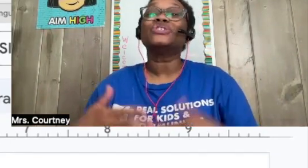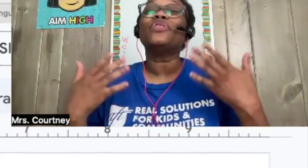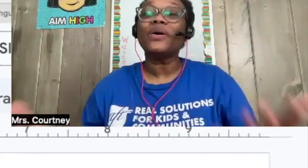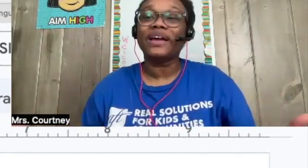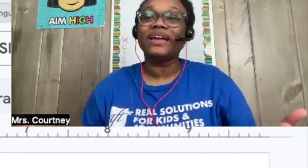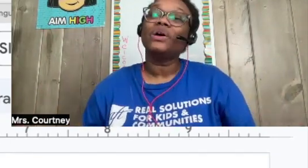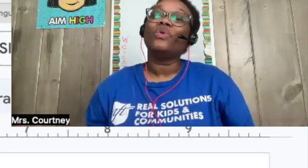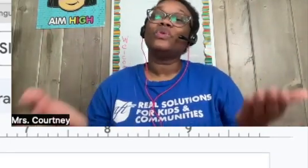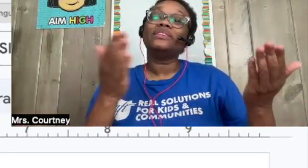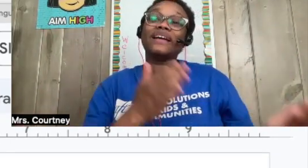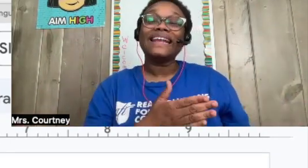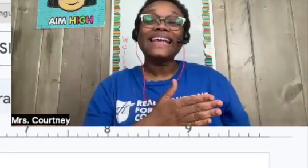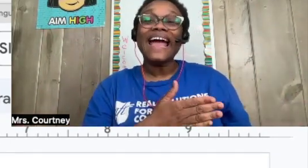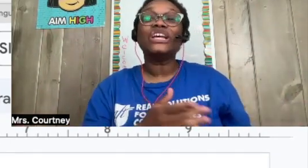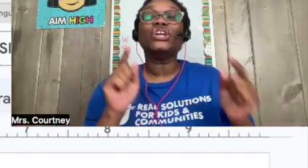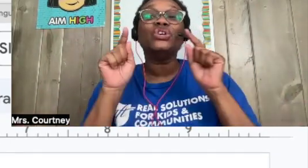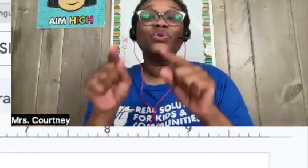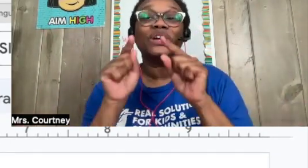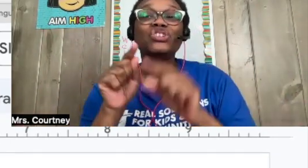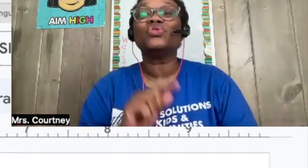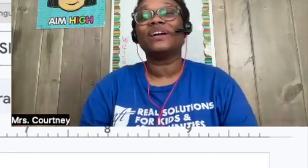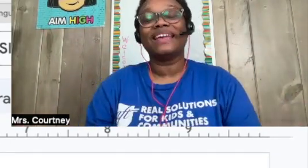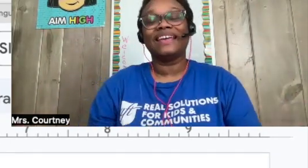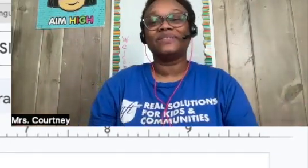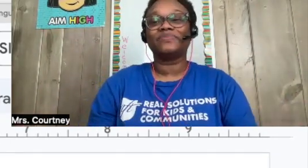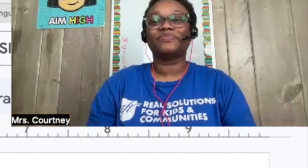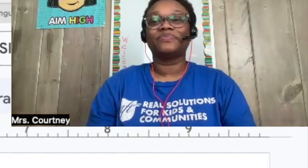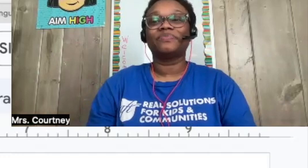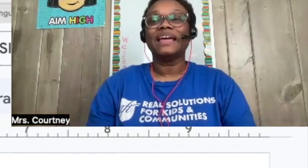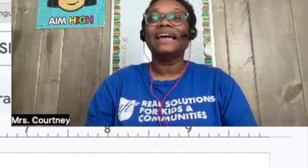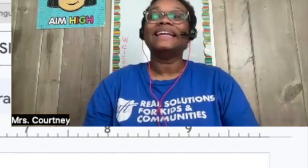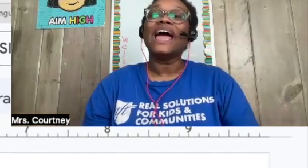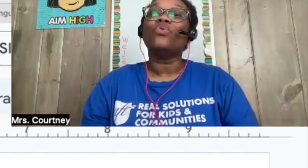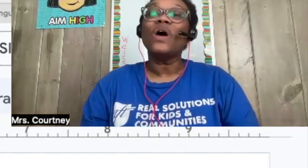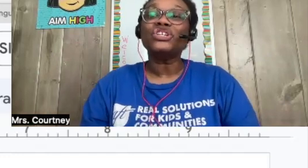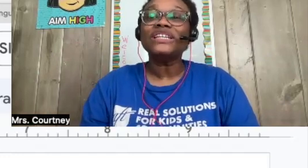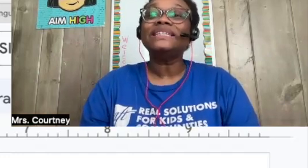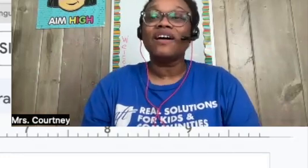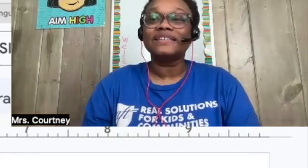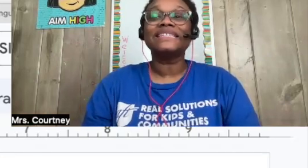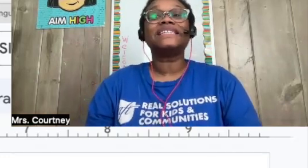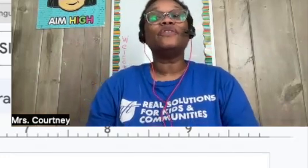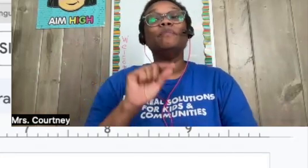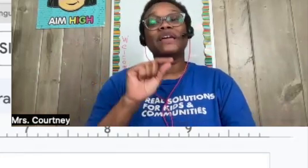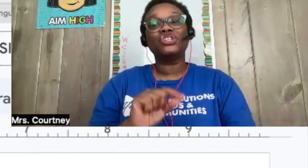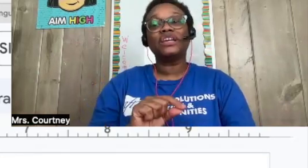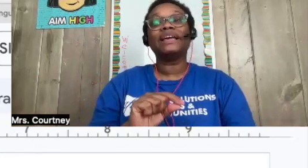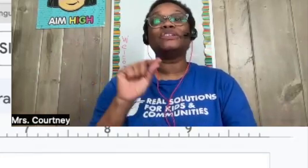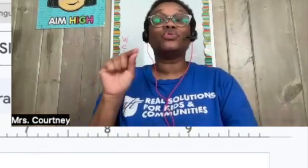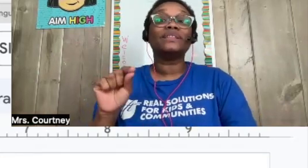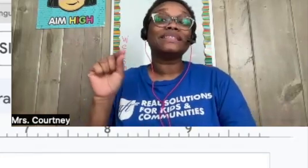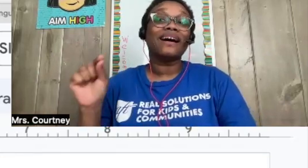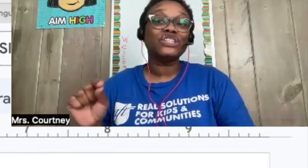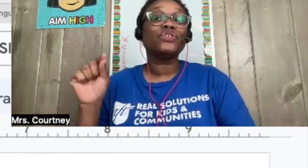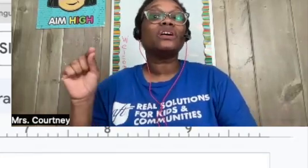song. So that way, when we look at it again, you can join in. Now, what she does, instead of mentioning